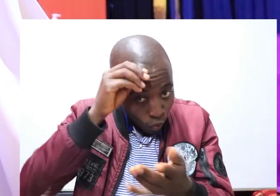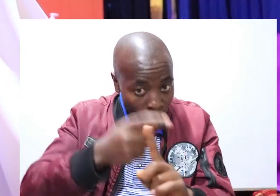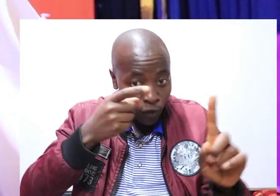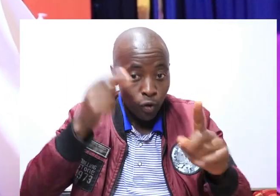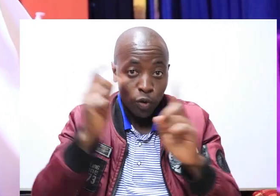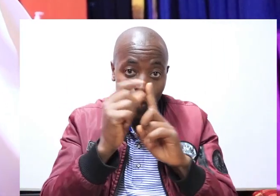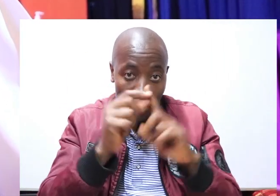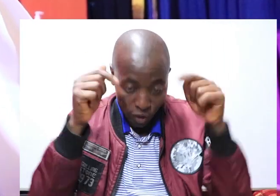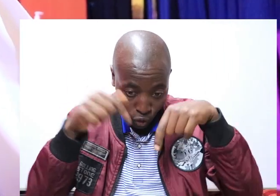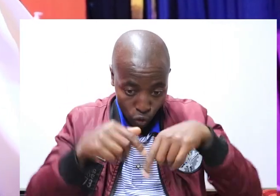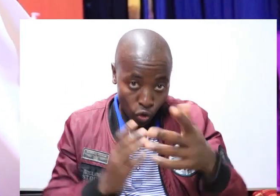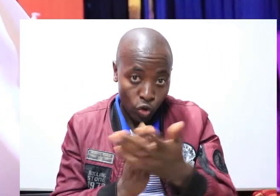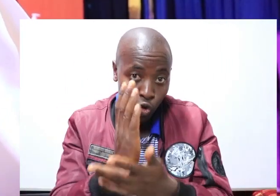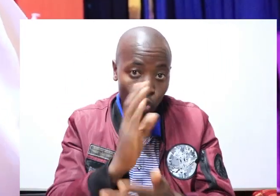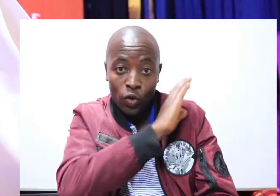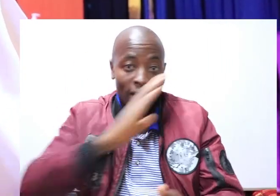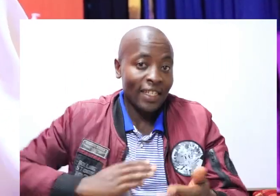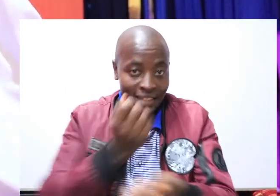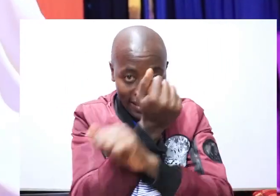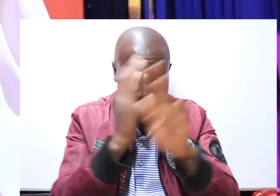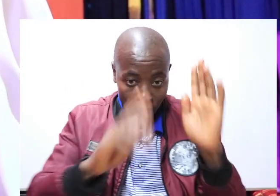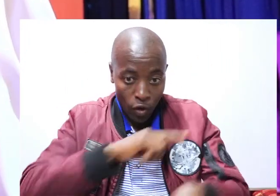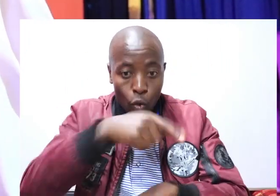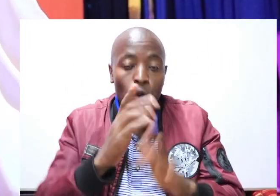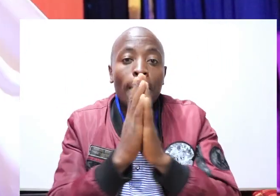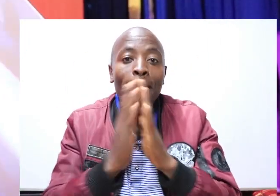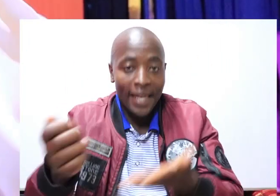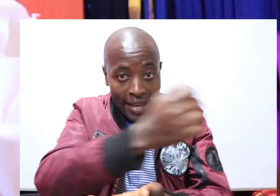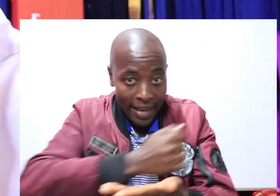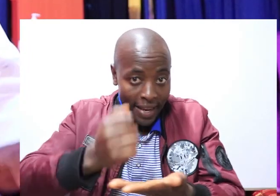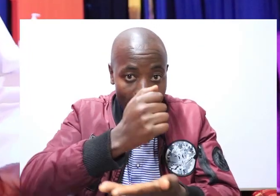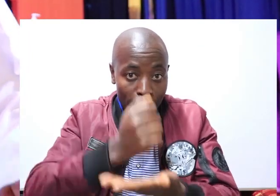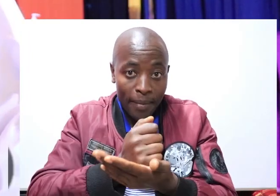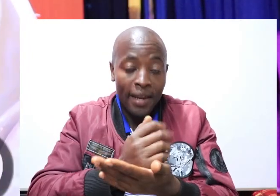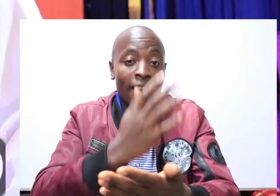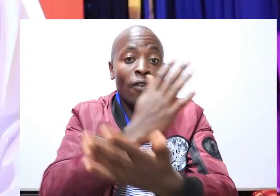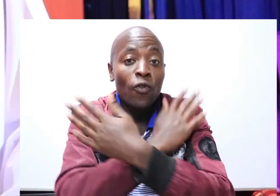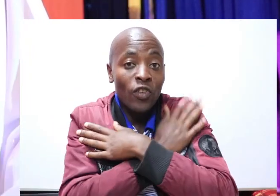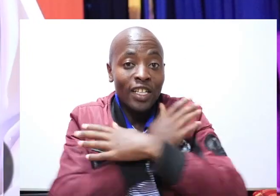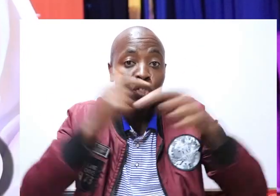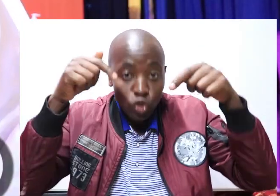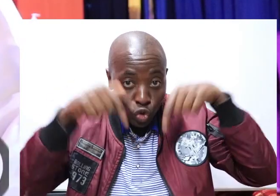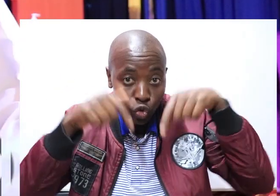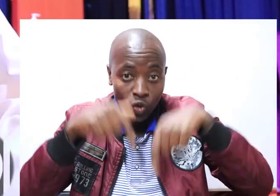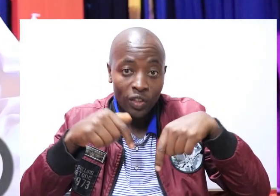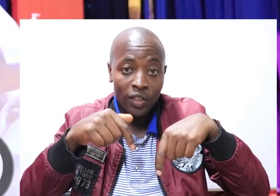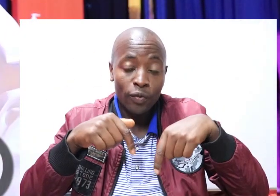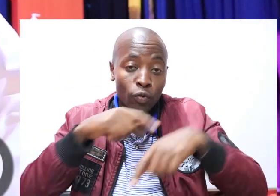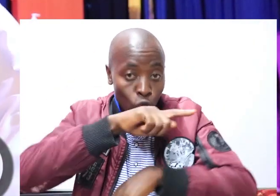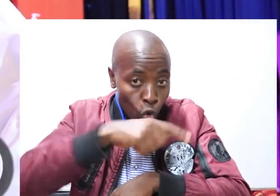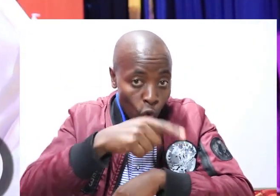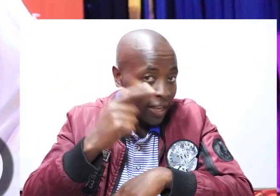day. Through Christ and Savior, we pray. Amen. Brethren, today we